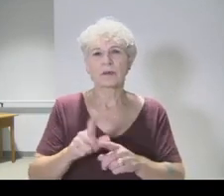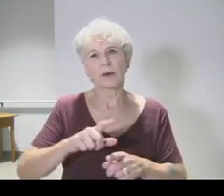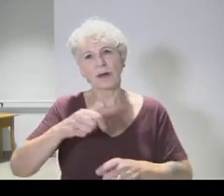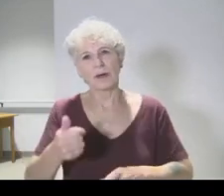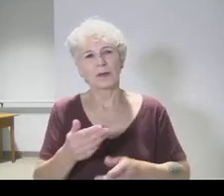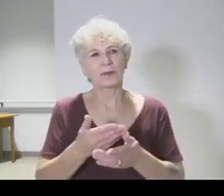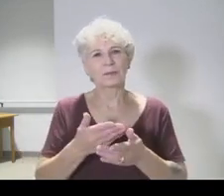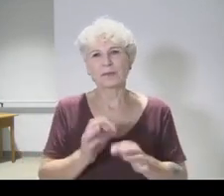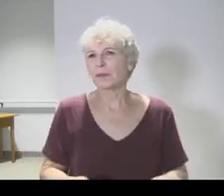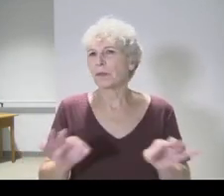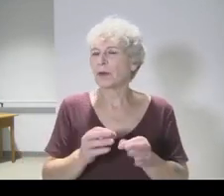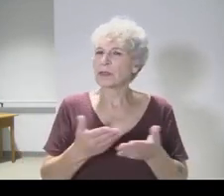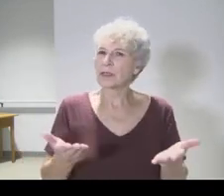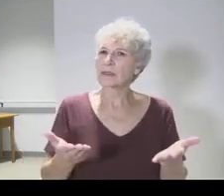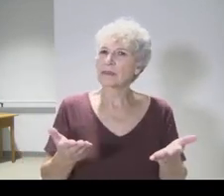priorities that take precedence?